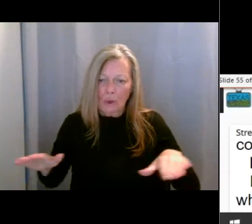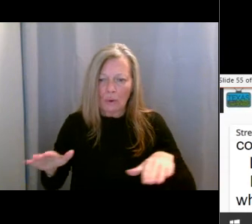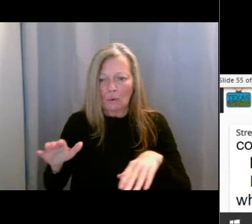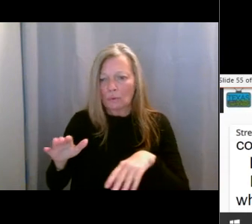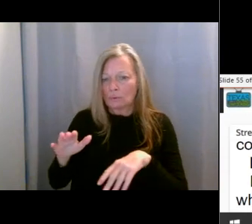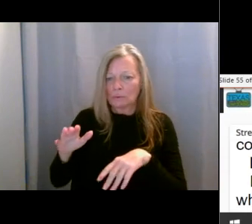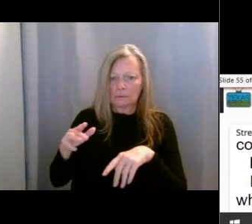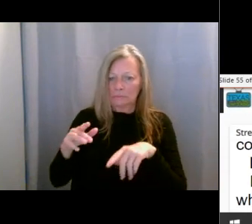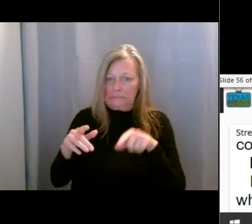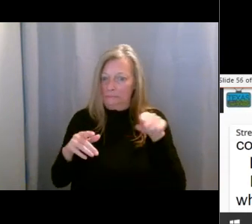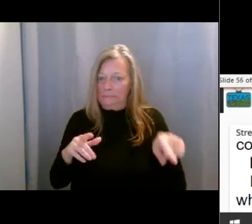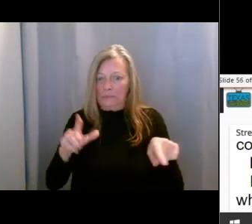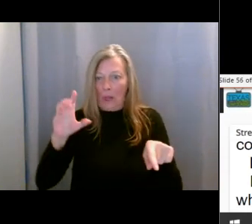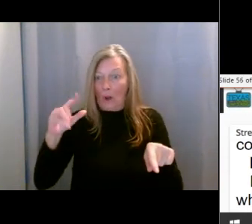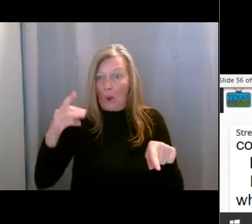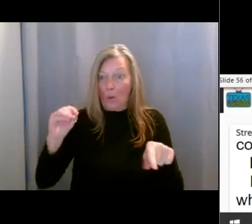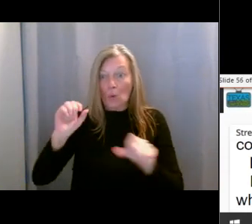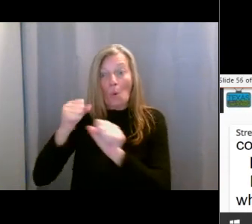compliant.